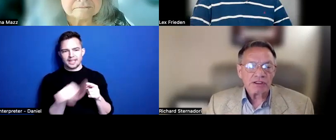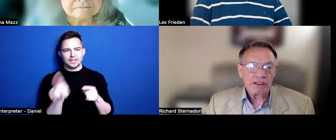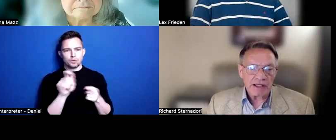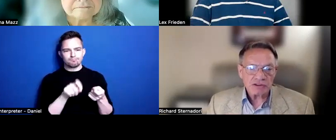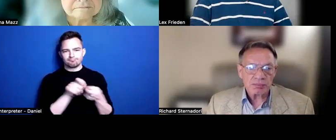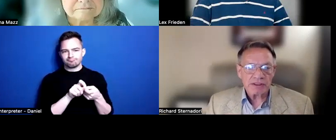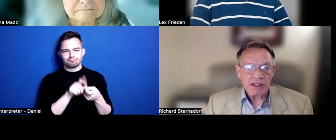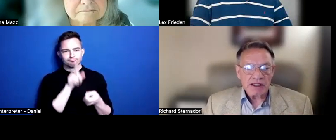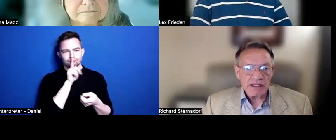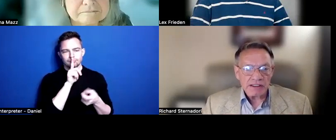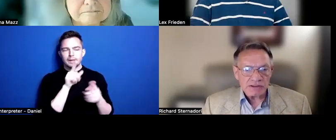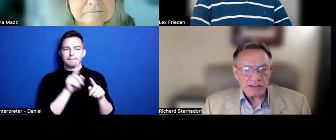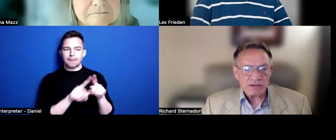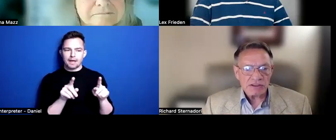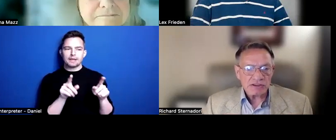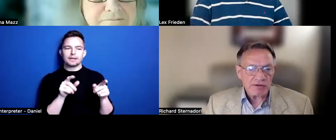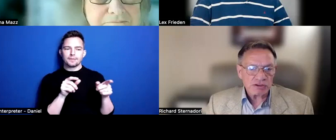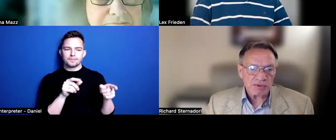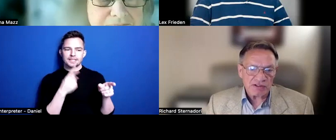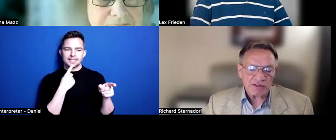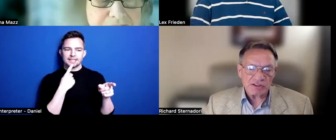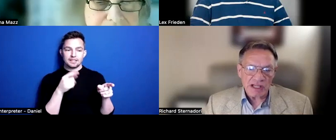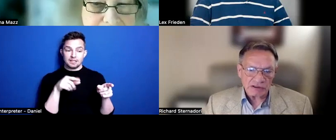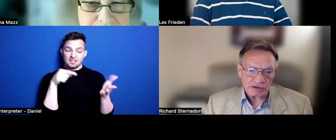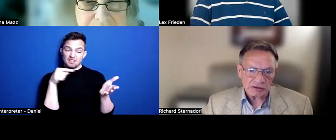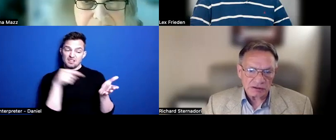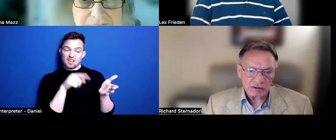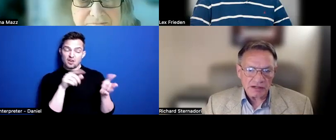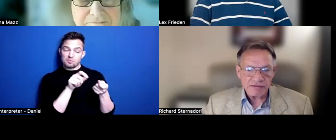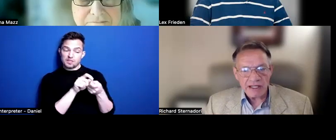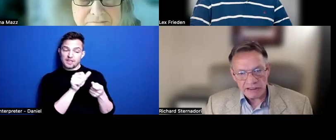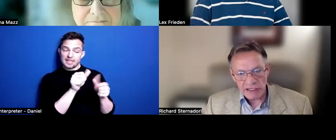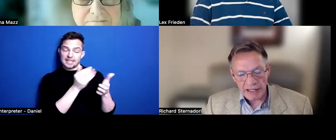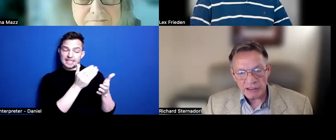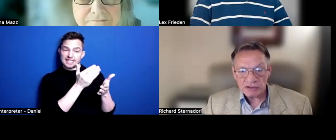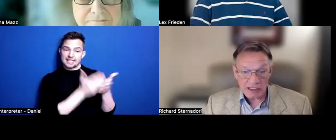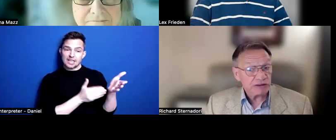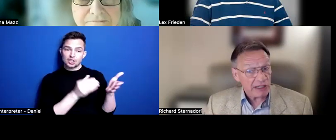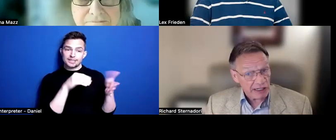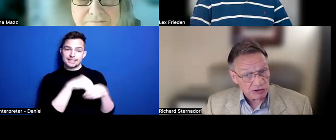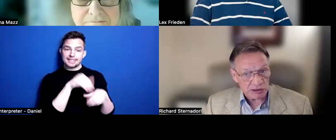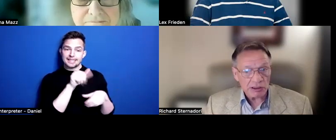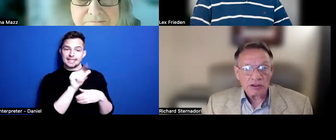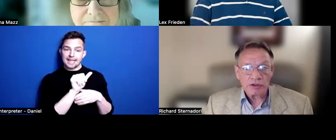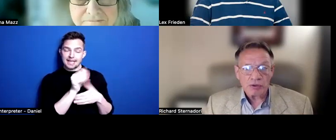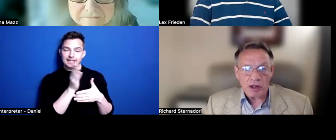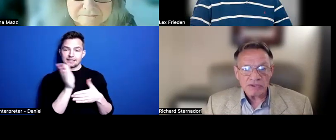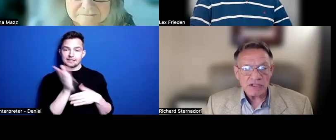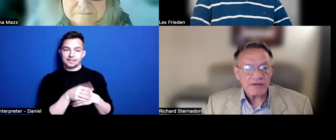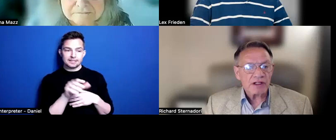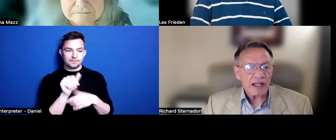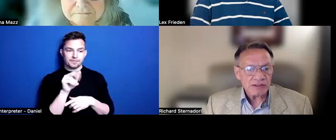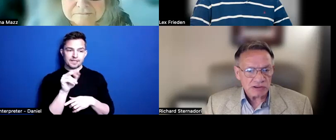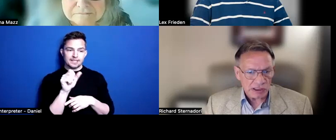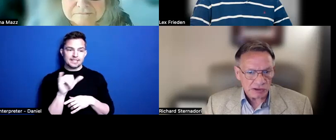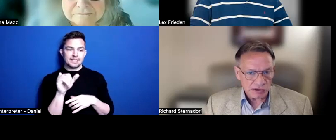specific guest, but it says, is there a specific section of the ADA/ANSI requirements